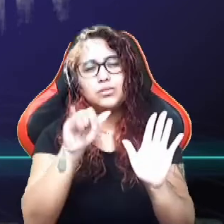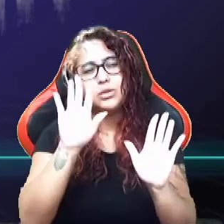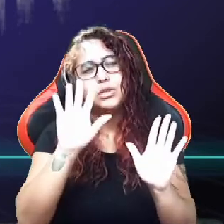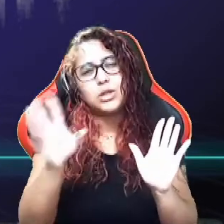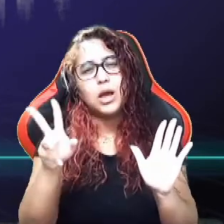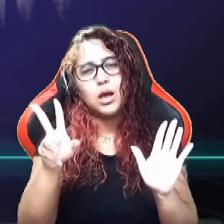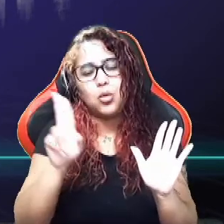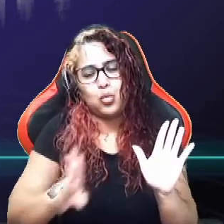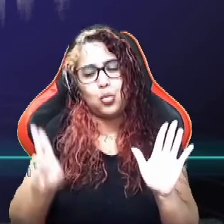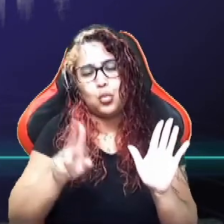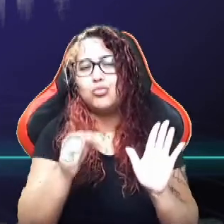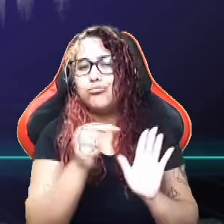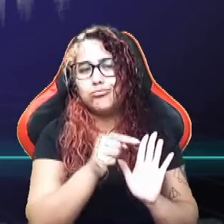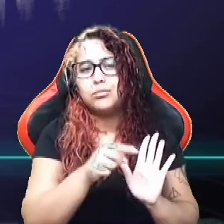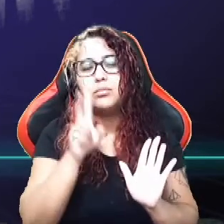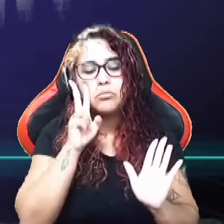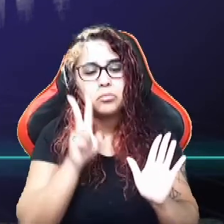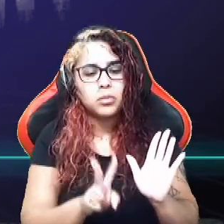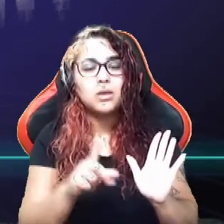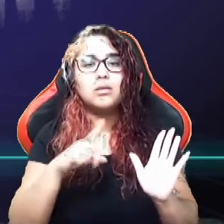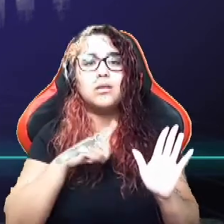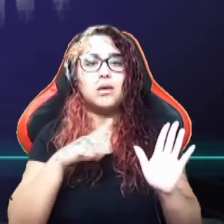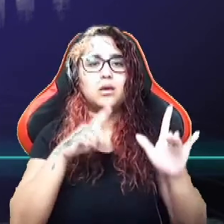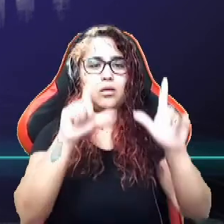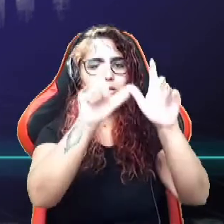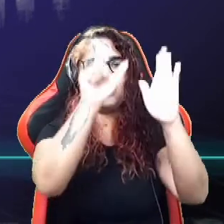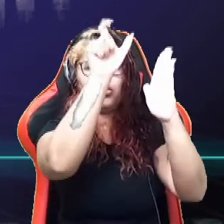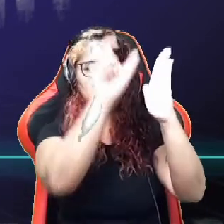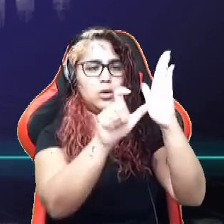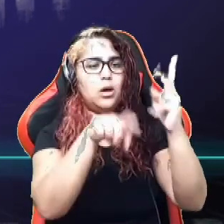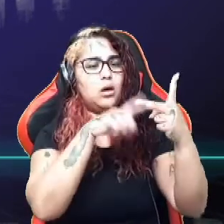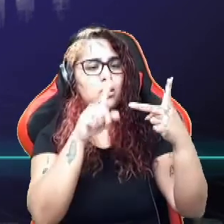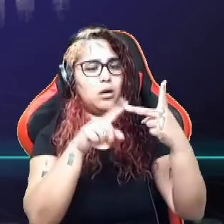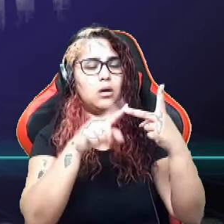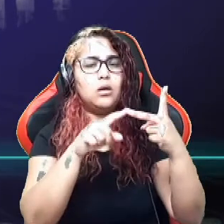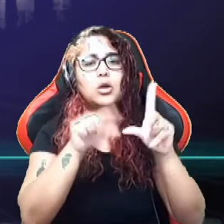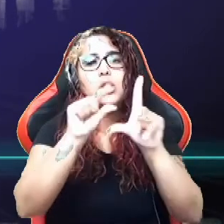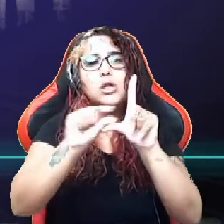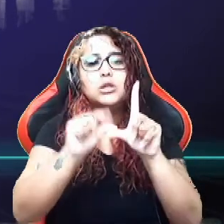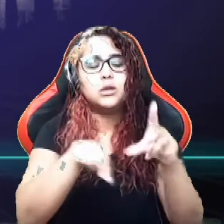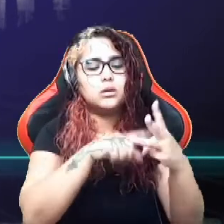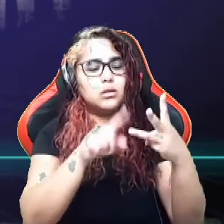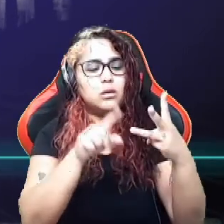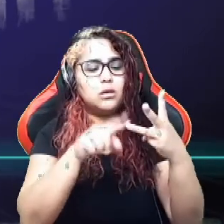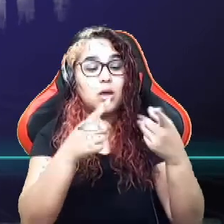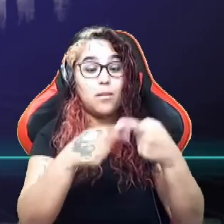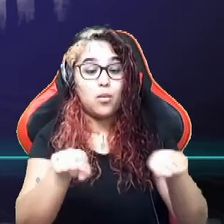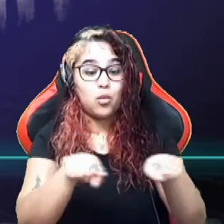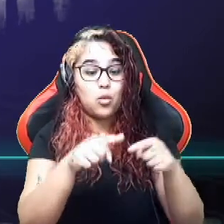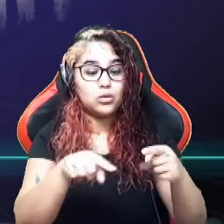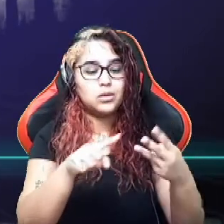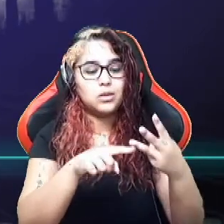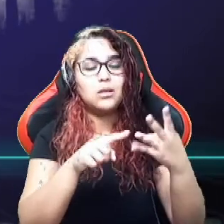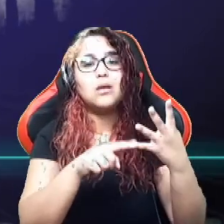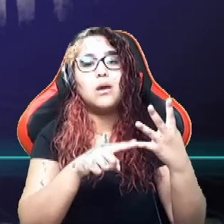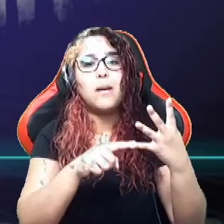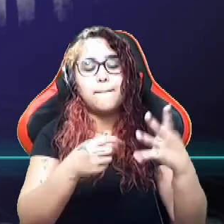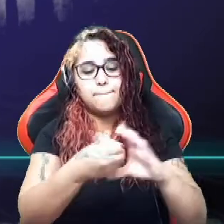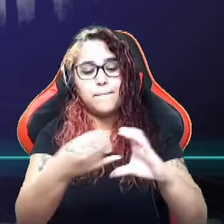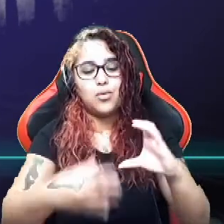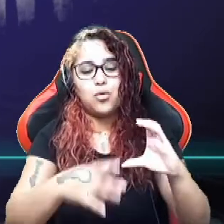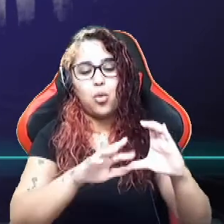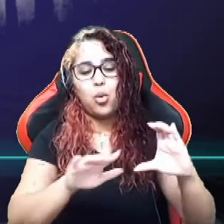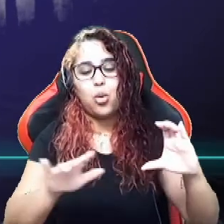is clearly shown to you. If you use TikTok, you know that at the bottom you have the user, the subtitle, the song, you have